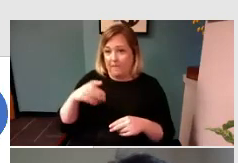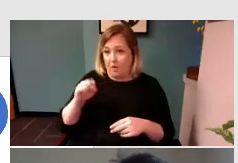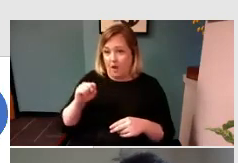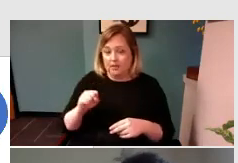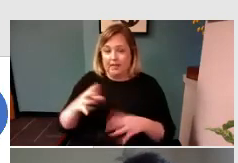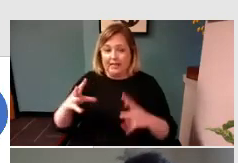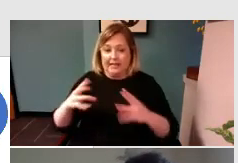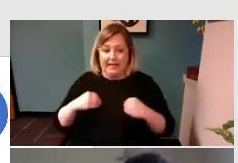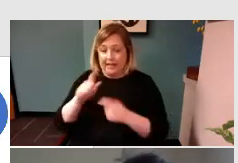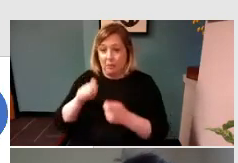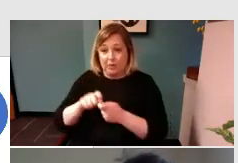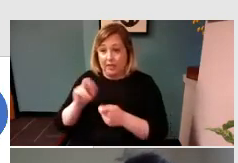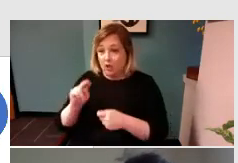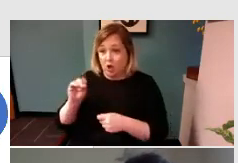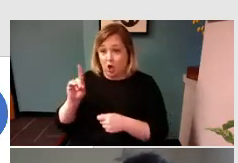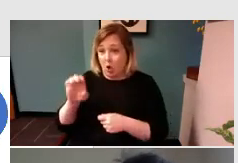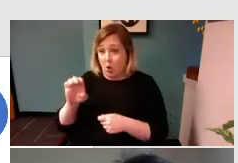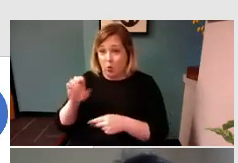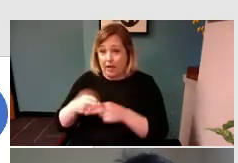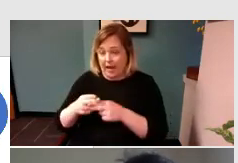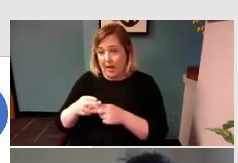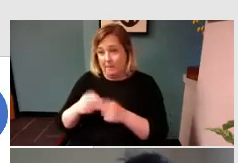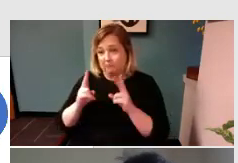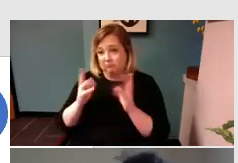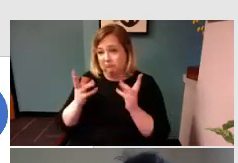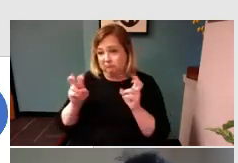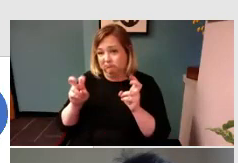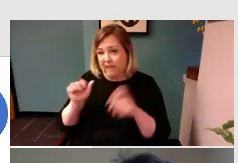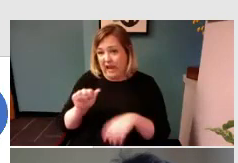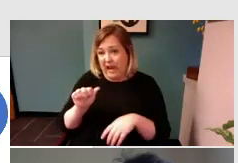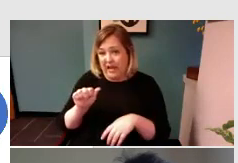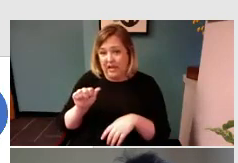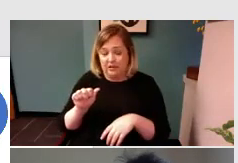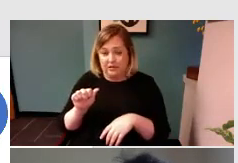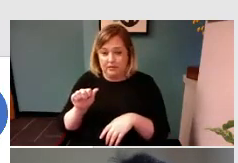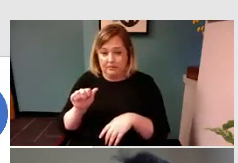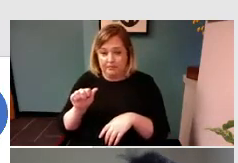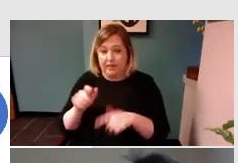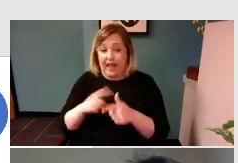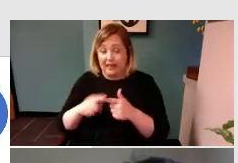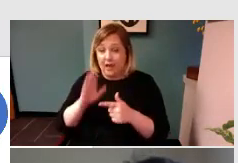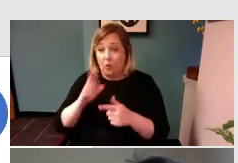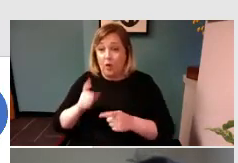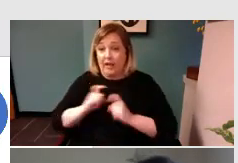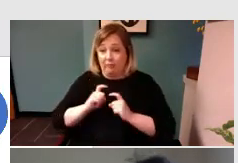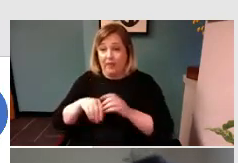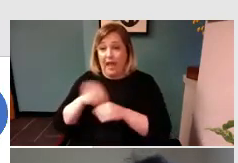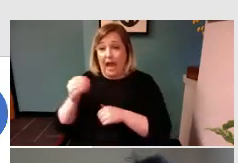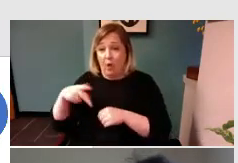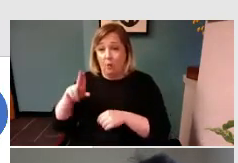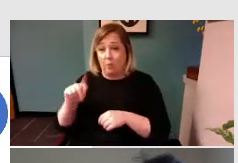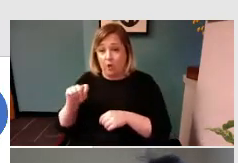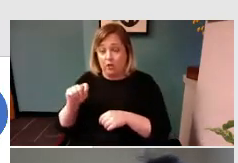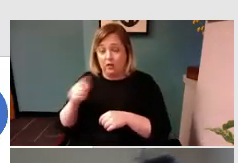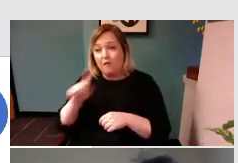A. And if I query this particular node, it gives you the output as the index is 2. So that